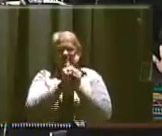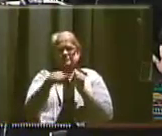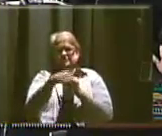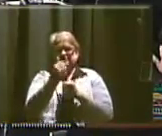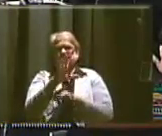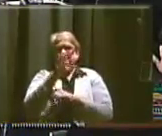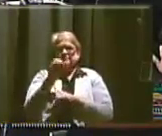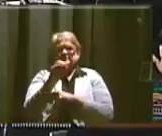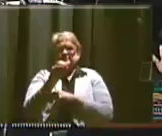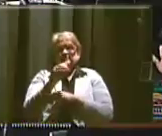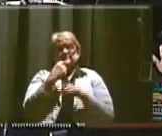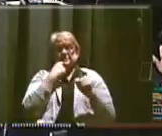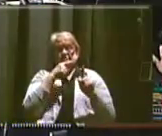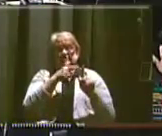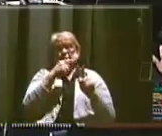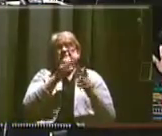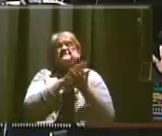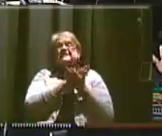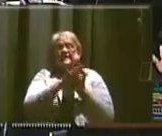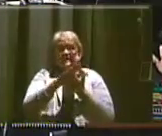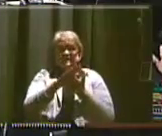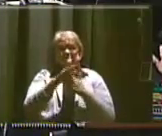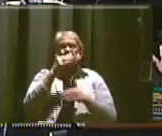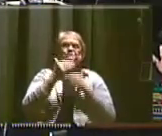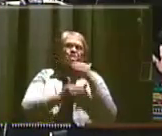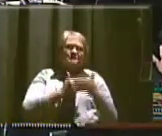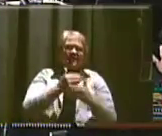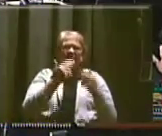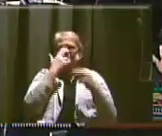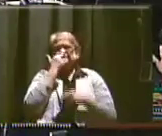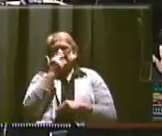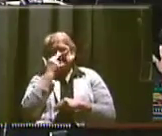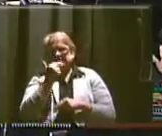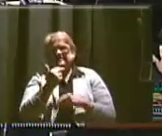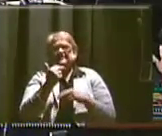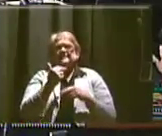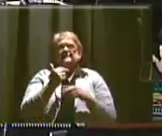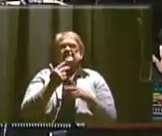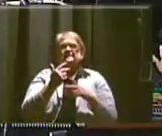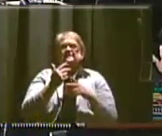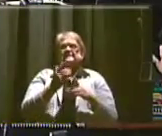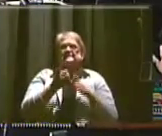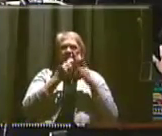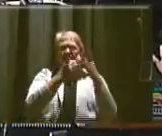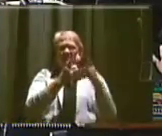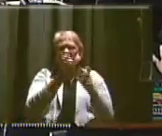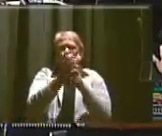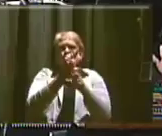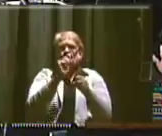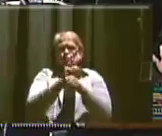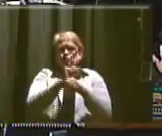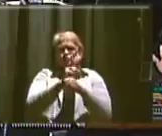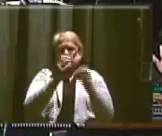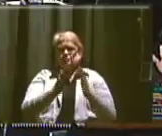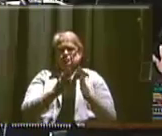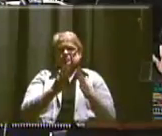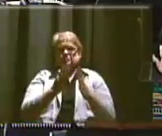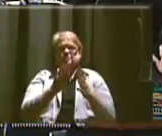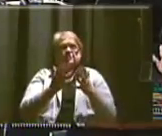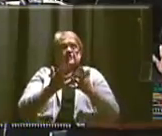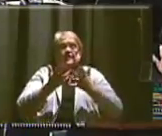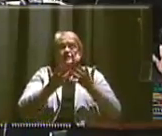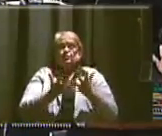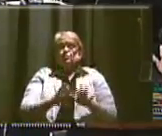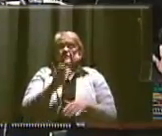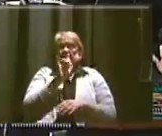was kind, funny, dedicated, and a hard worker. I don't want that to get lost. And this